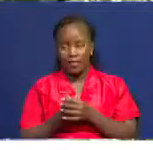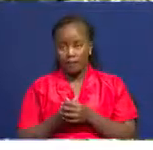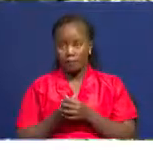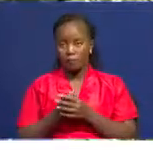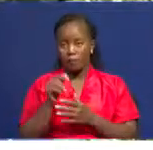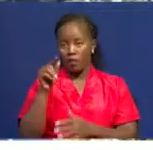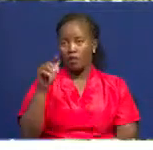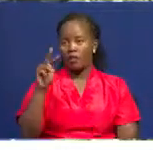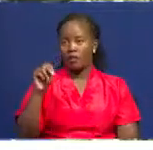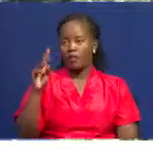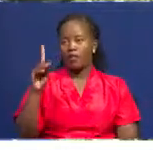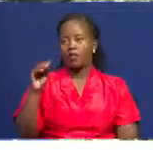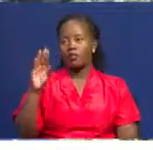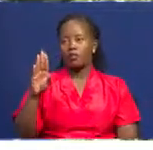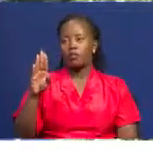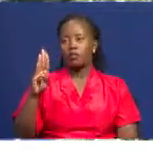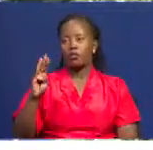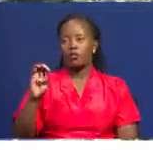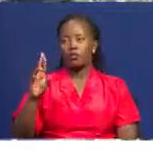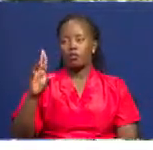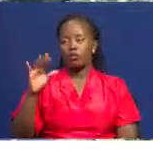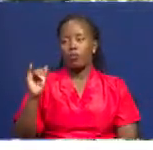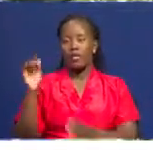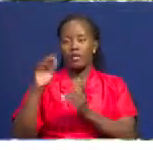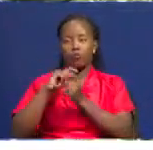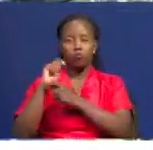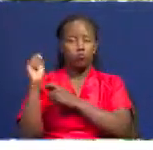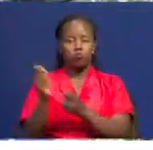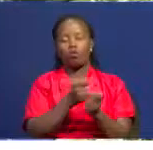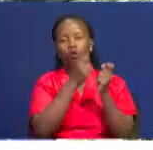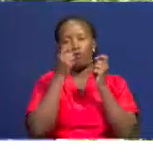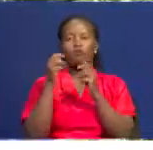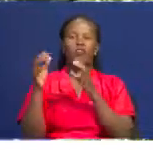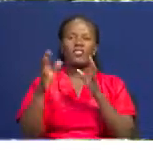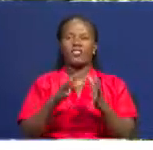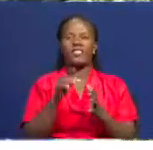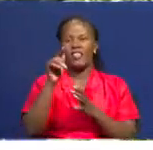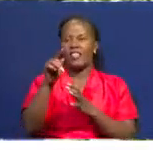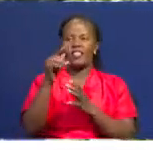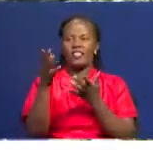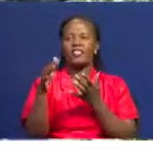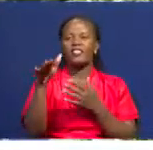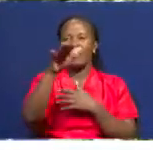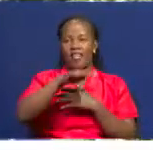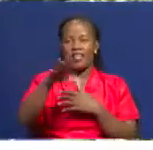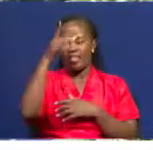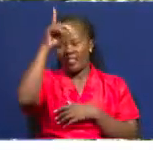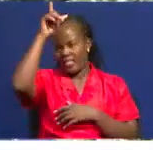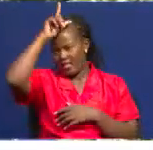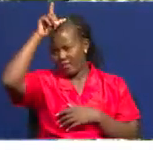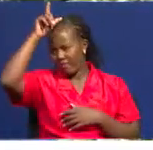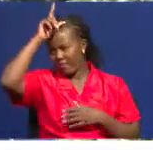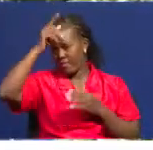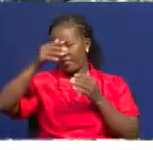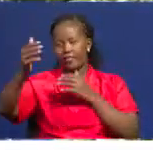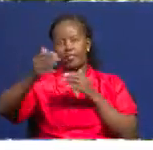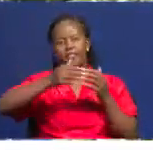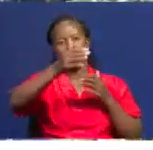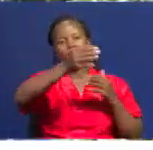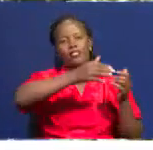Club, yule club yenye iko kwa kijiji, is a 9-hole.